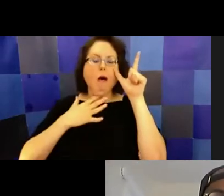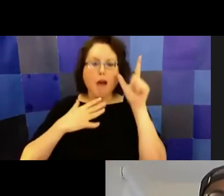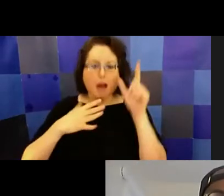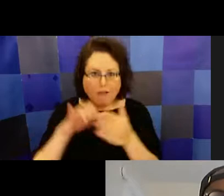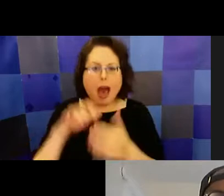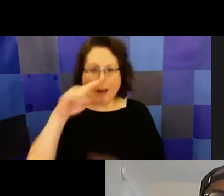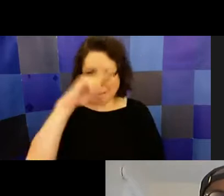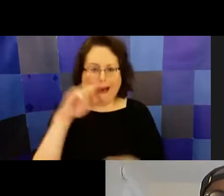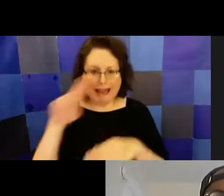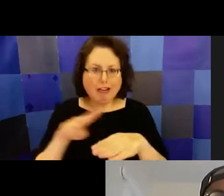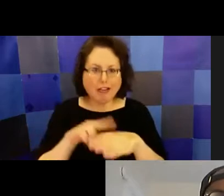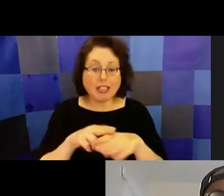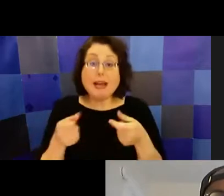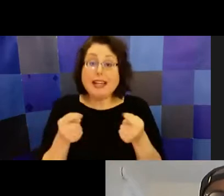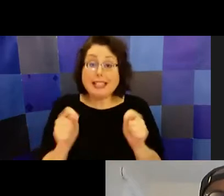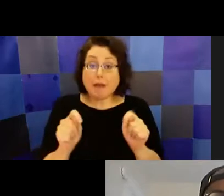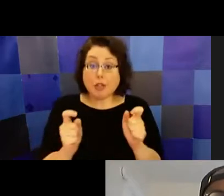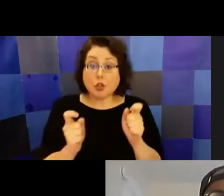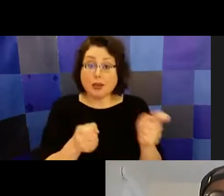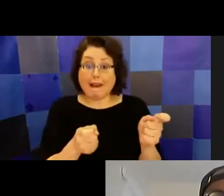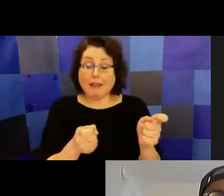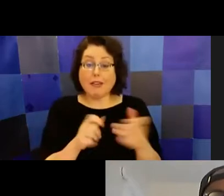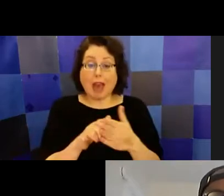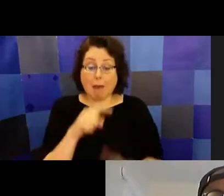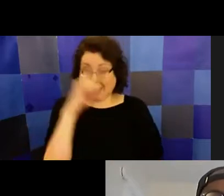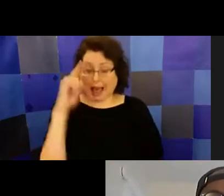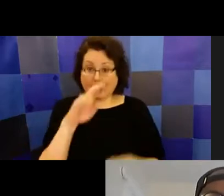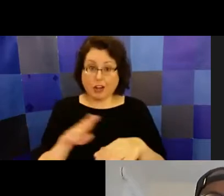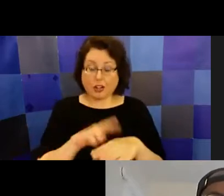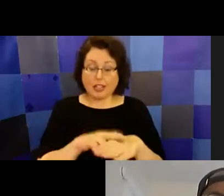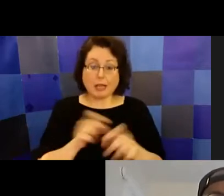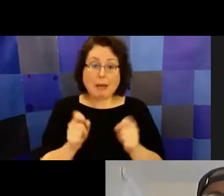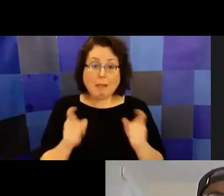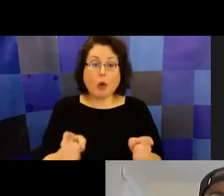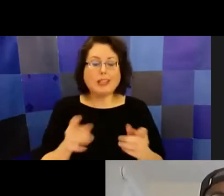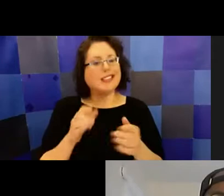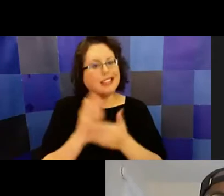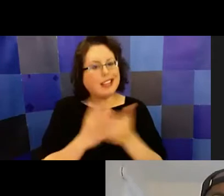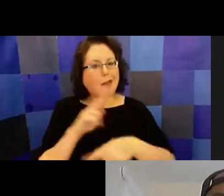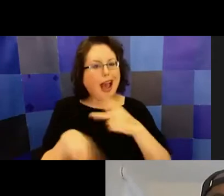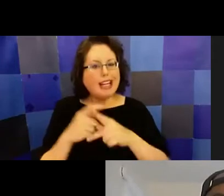and the attempt to give Black nationalist impulses some kind of programmatic expression,